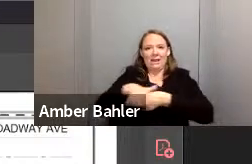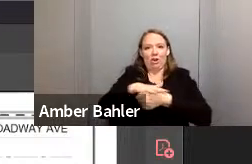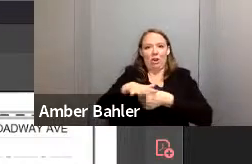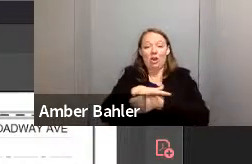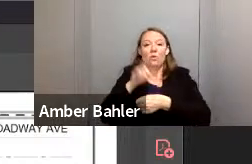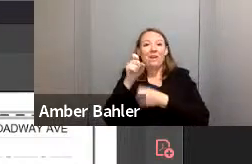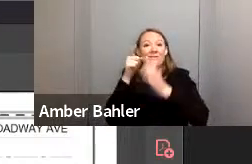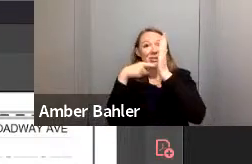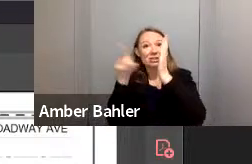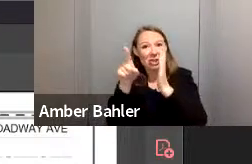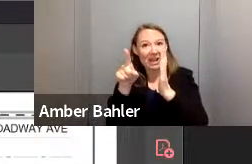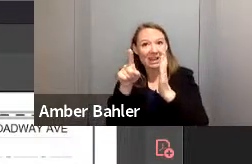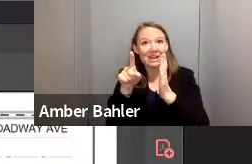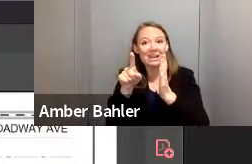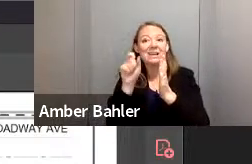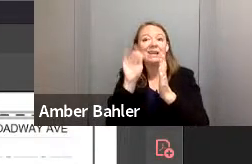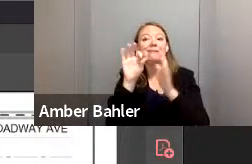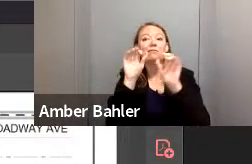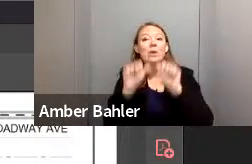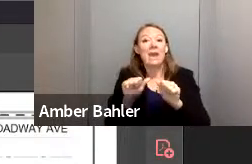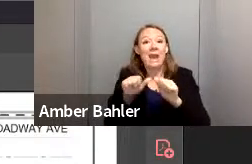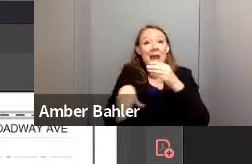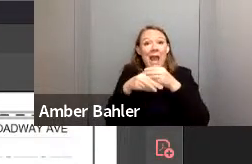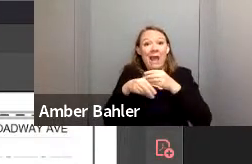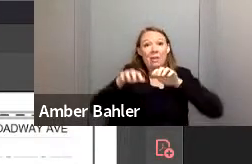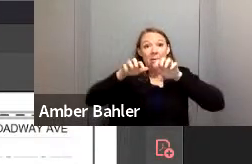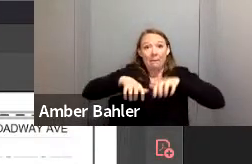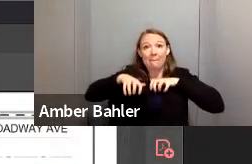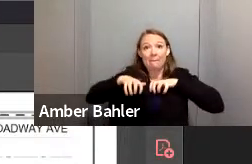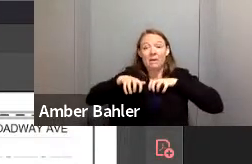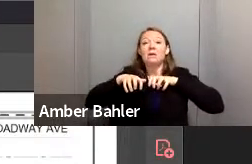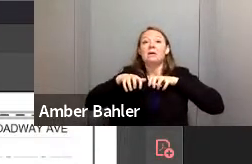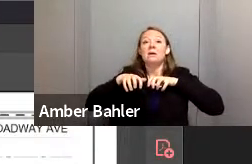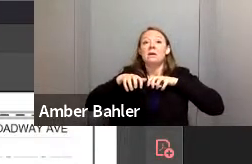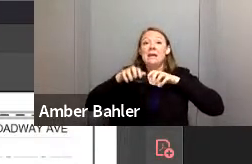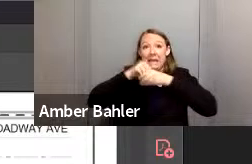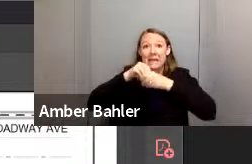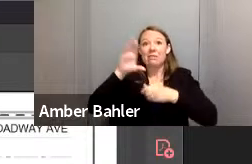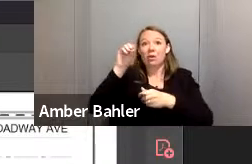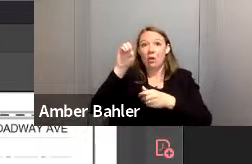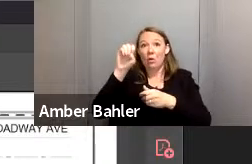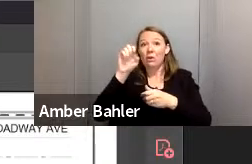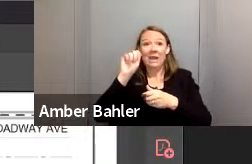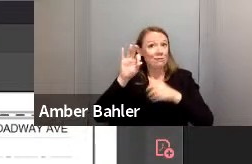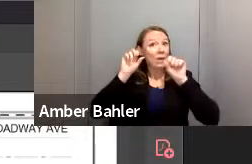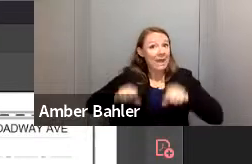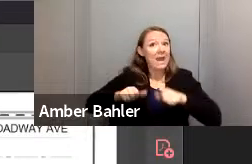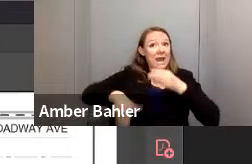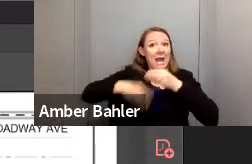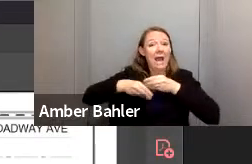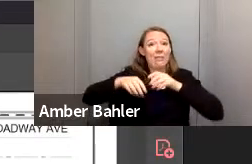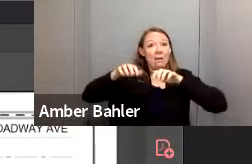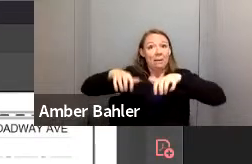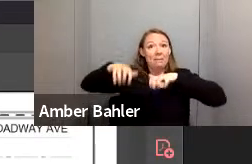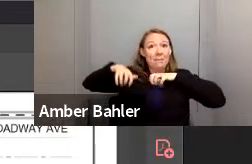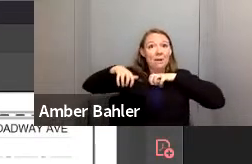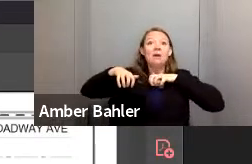do that per code. And if that's allowable, we can certainly implement that.